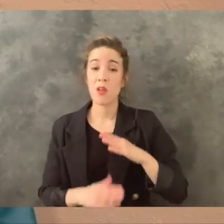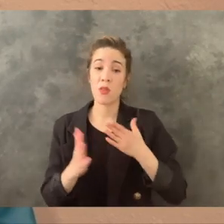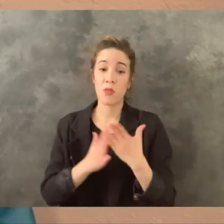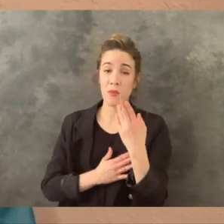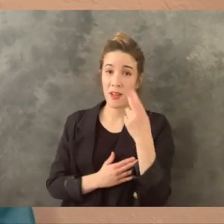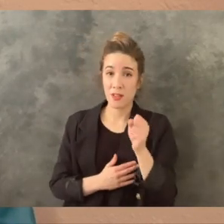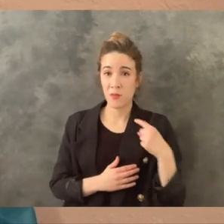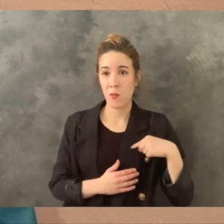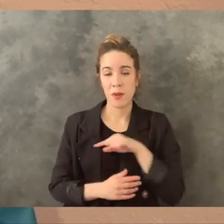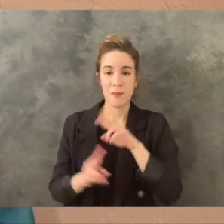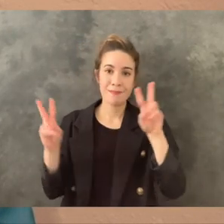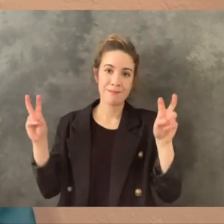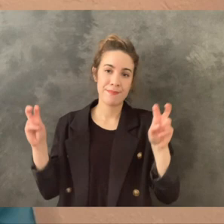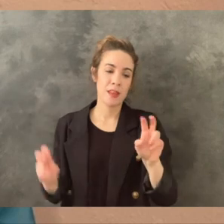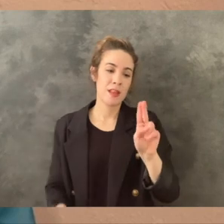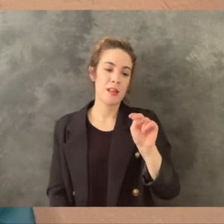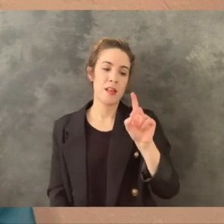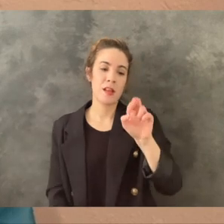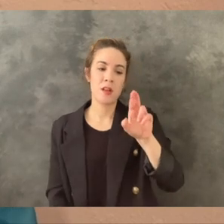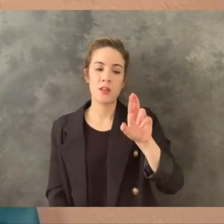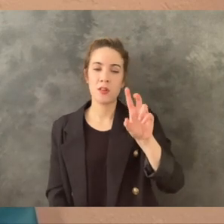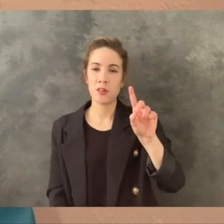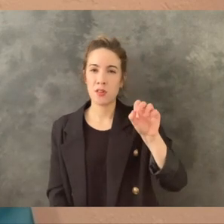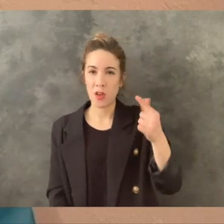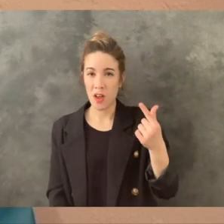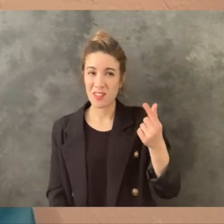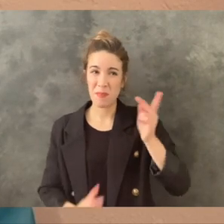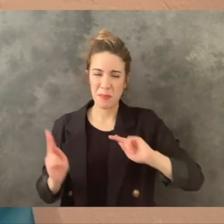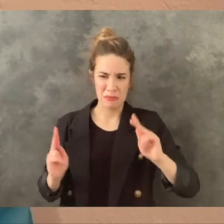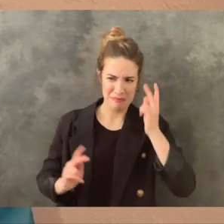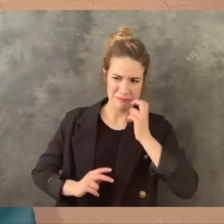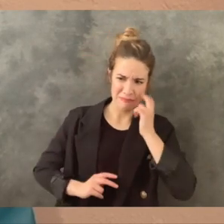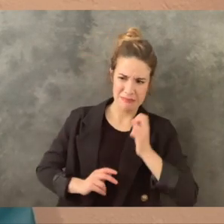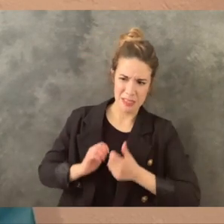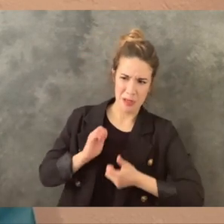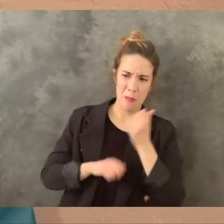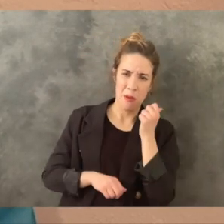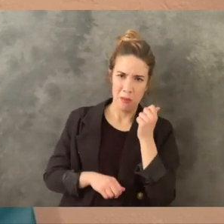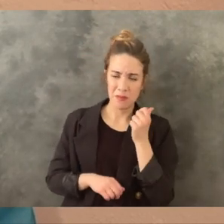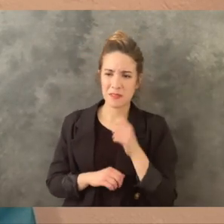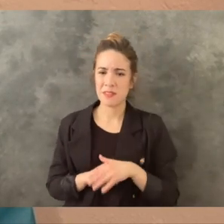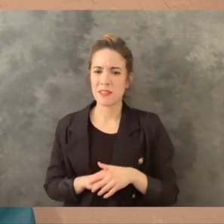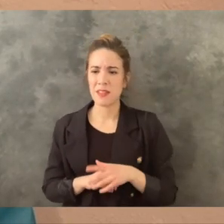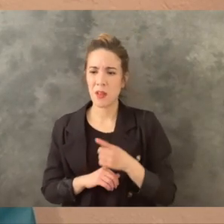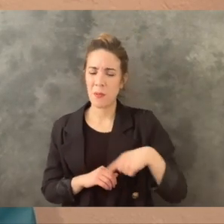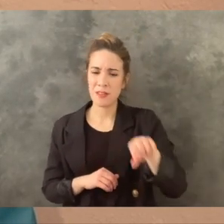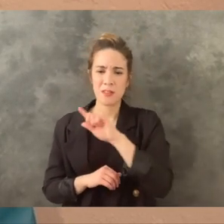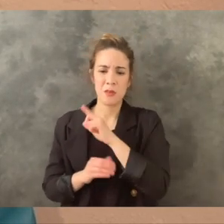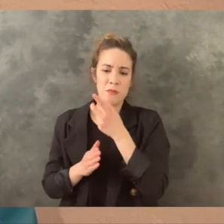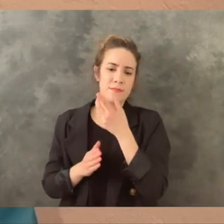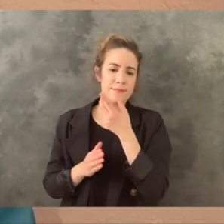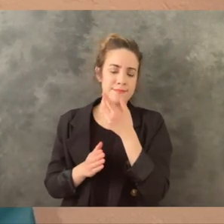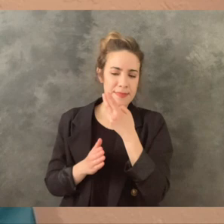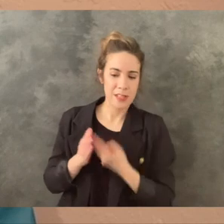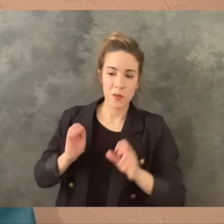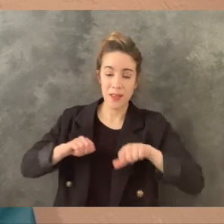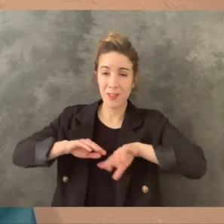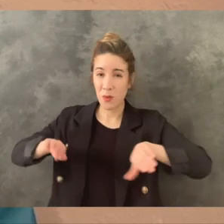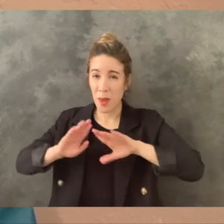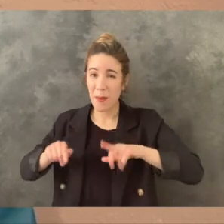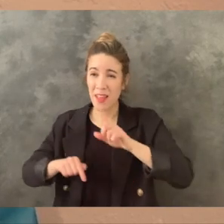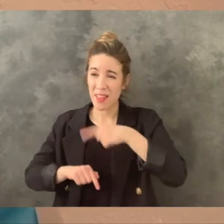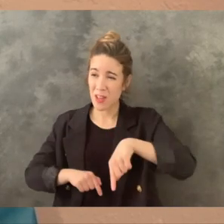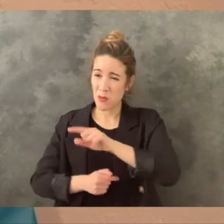throughout high school, we have been the underdogs, the ones that others have doubted the most, the ones that sank in order to swim, and the ones that have proved everyone